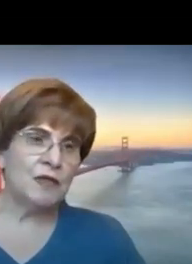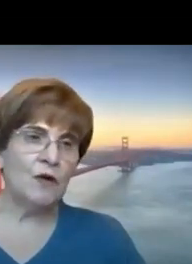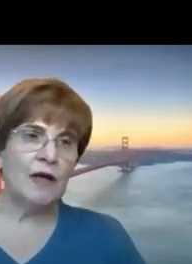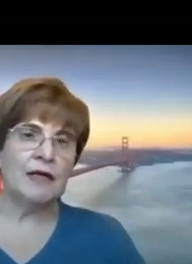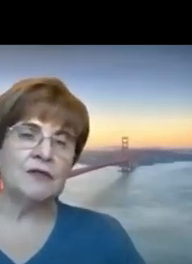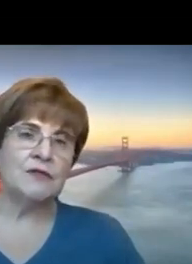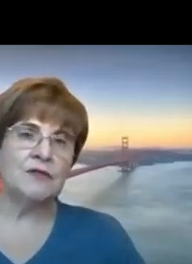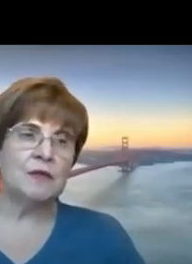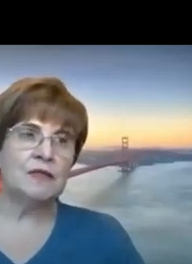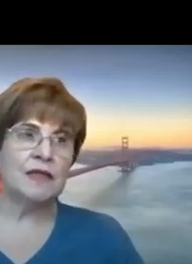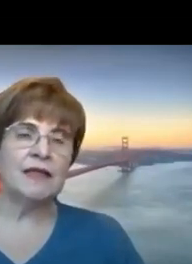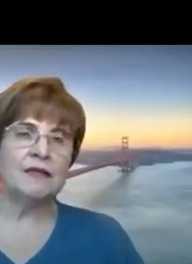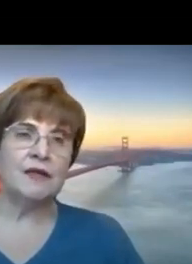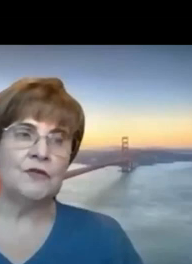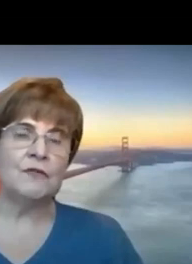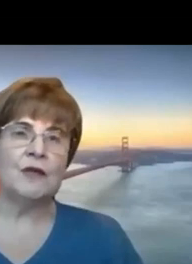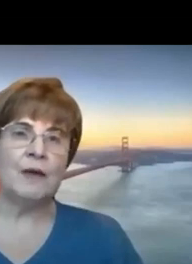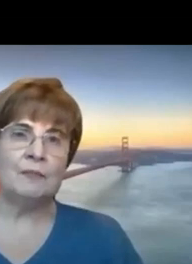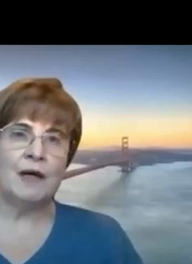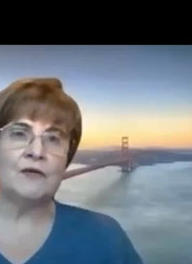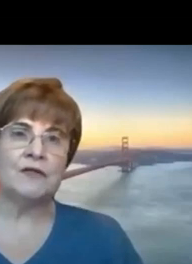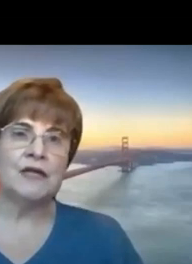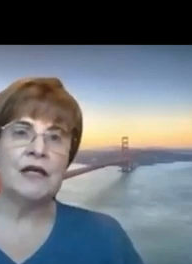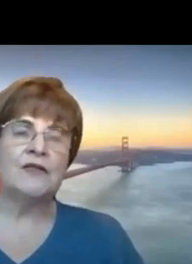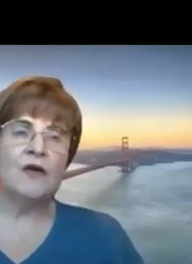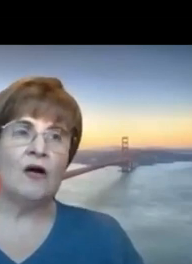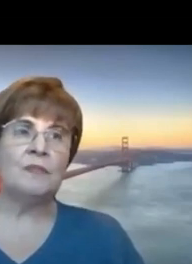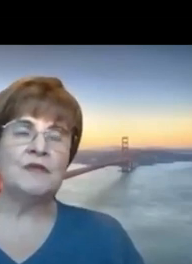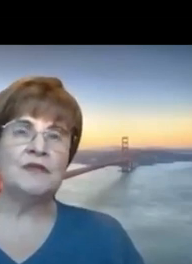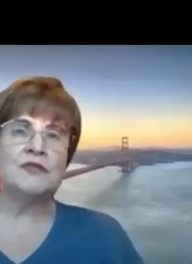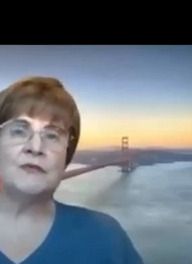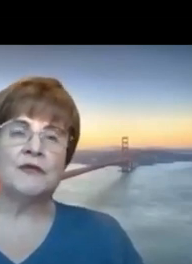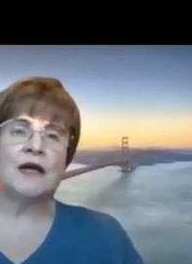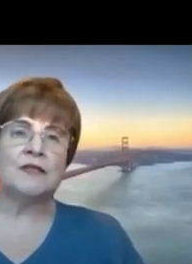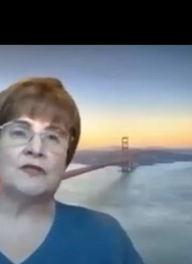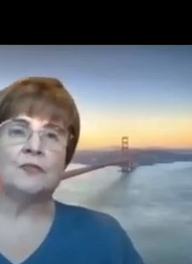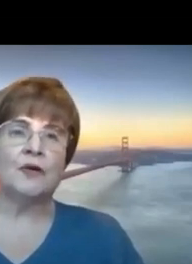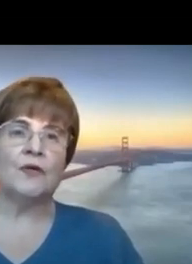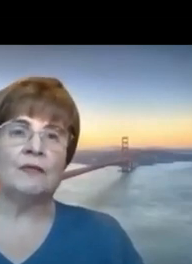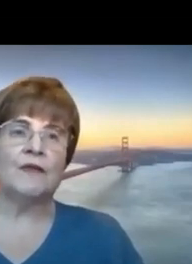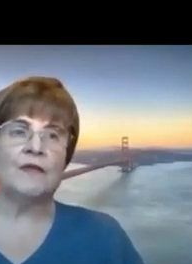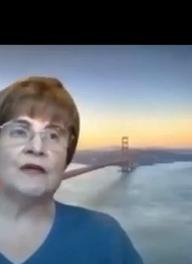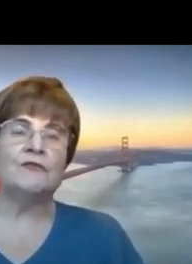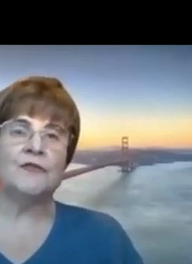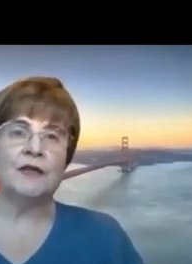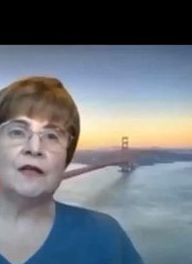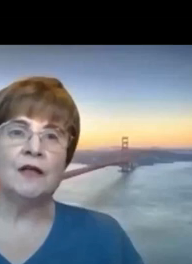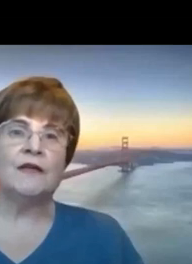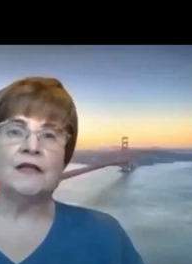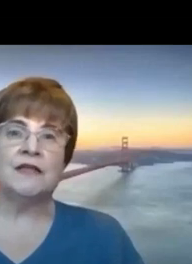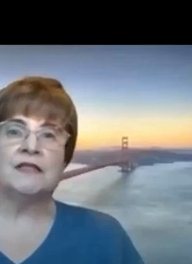say, well, I can't do CERT because I can't lift or I've got a bad back or this. There are positions within that CERT program that they can